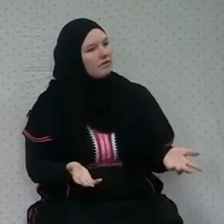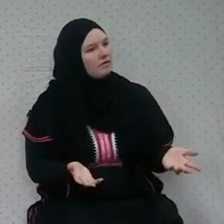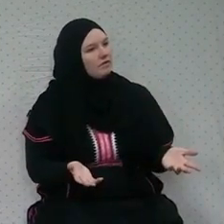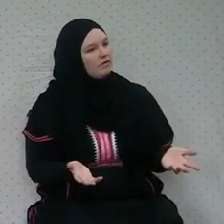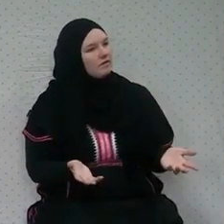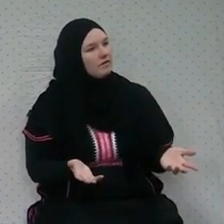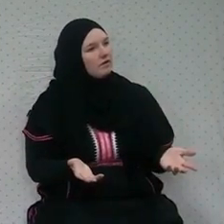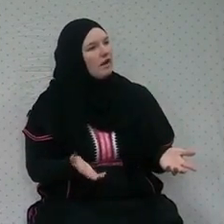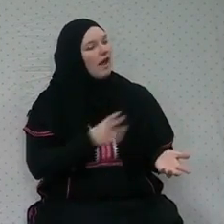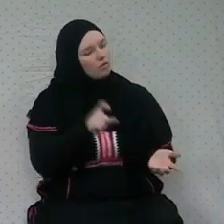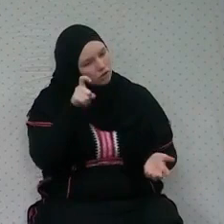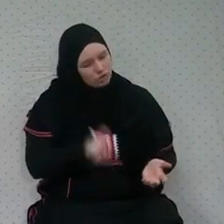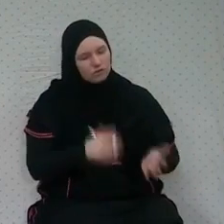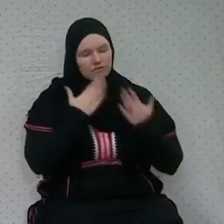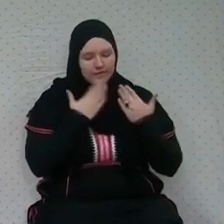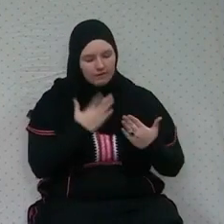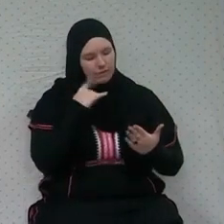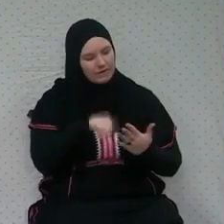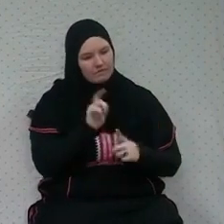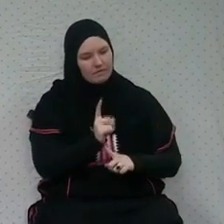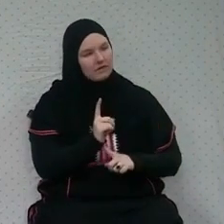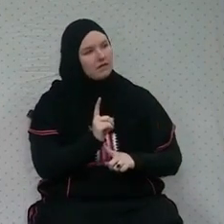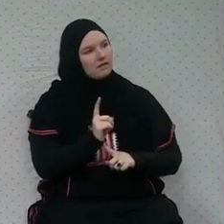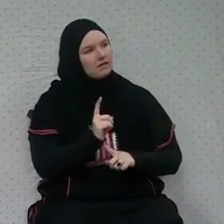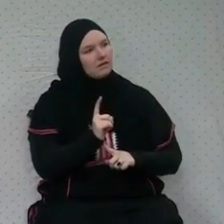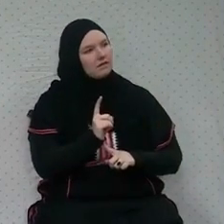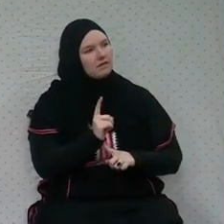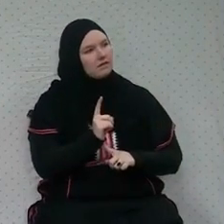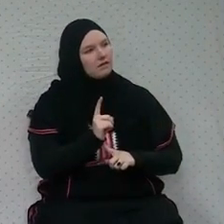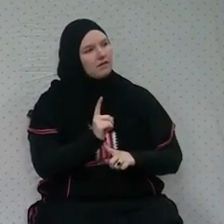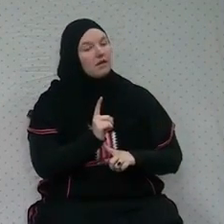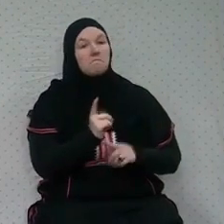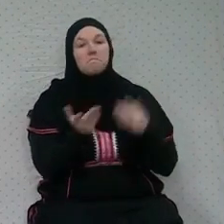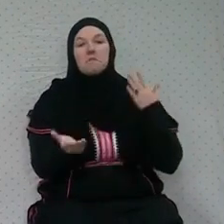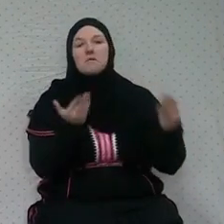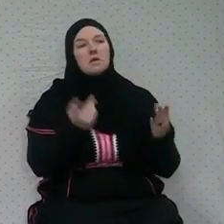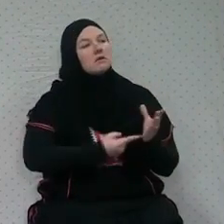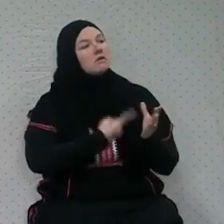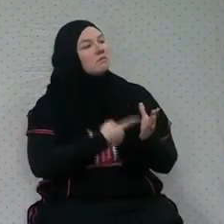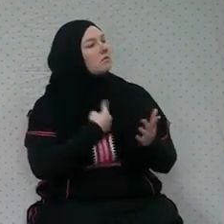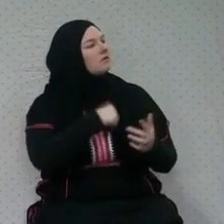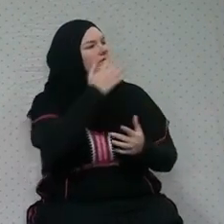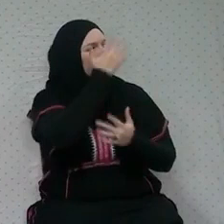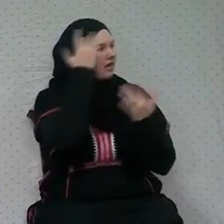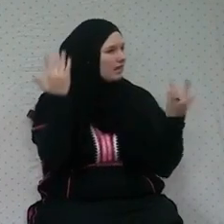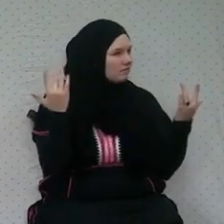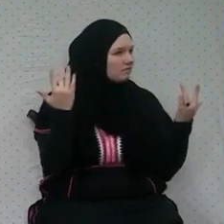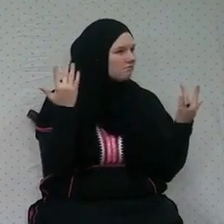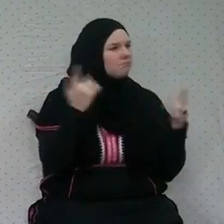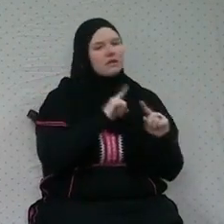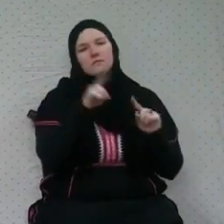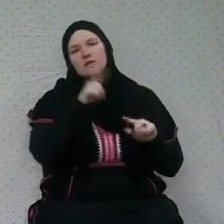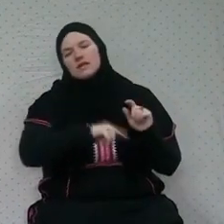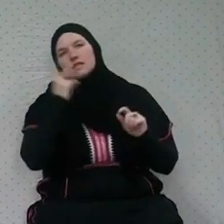we give it appreciation. So even if we are forgetful because we don't see Allah with our